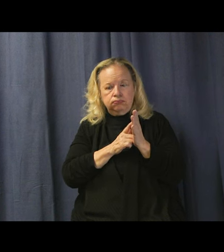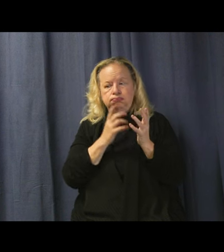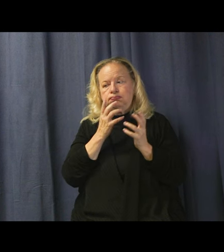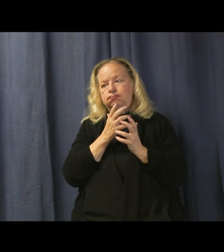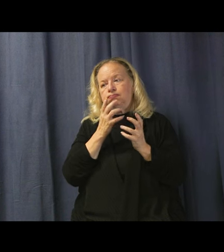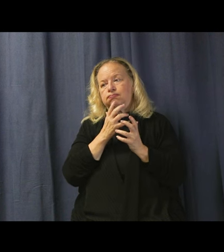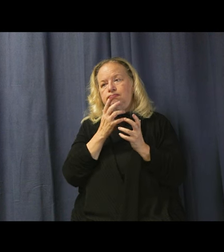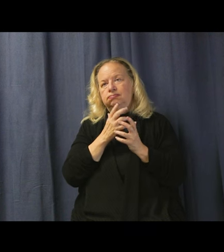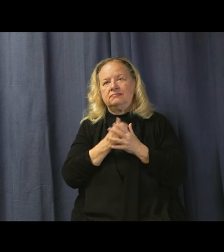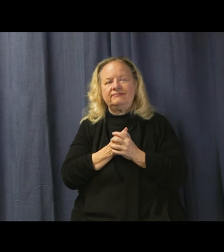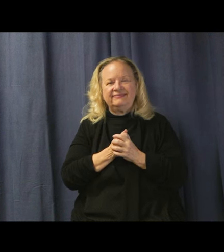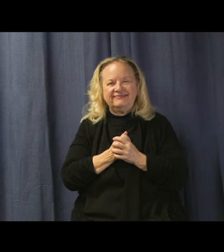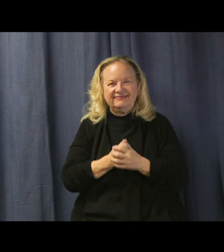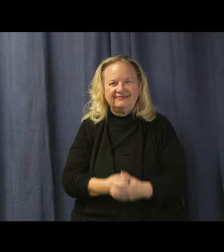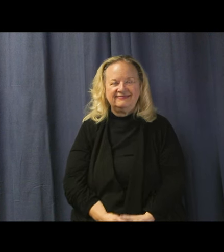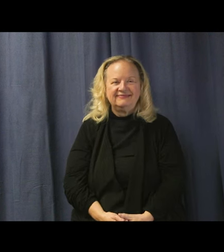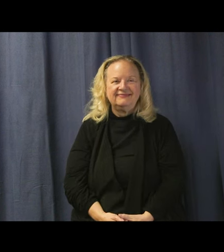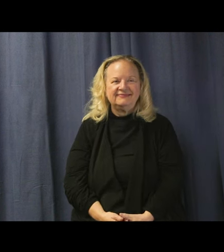Okay, now,